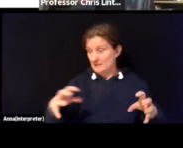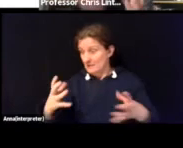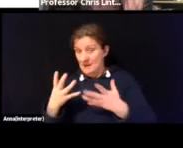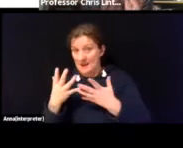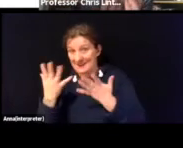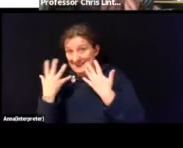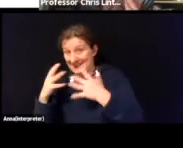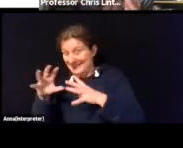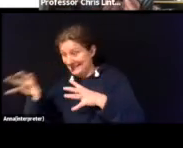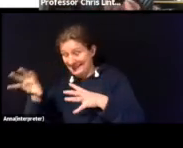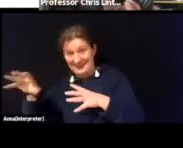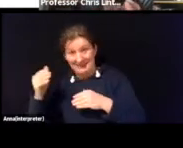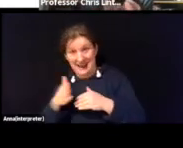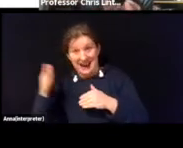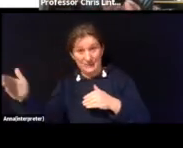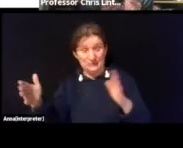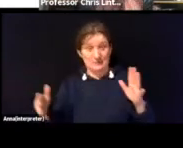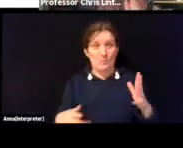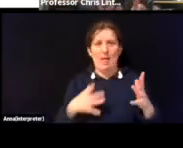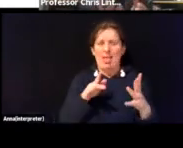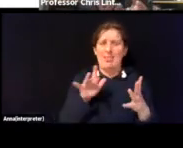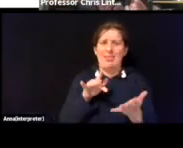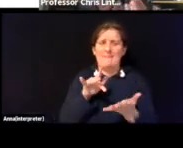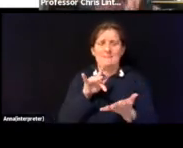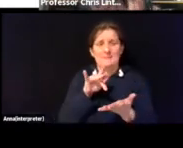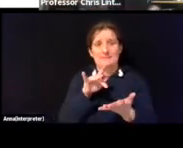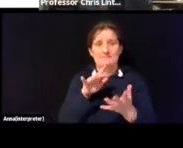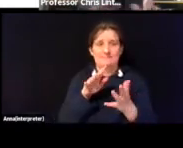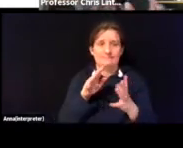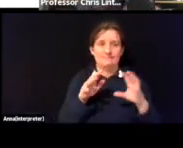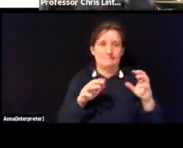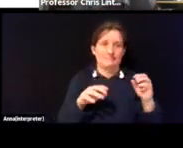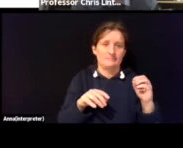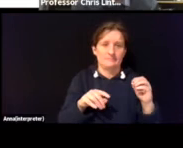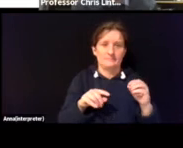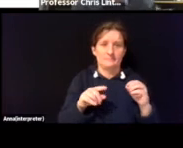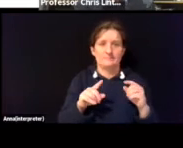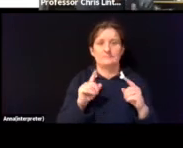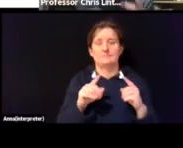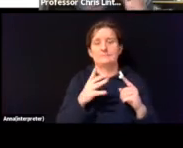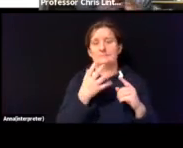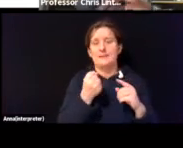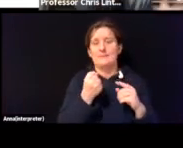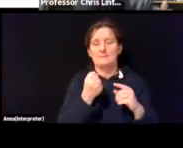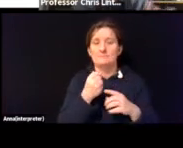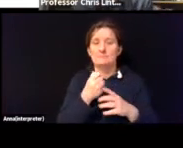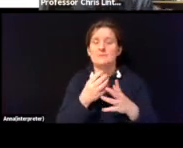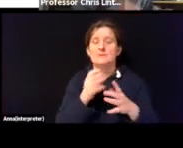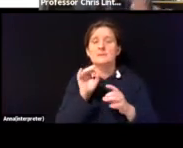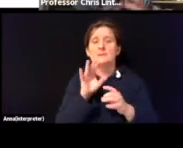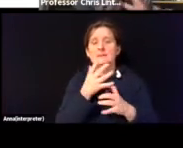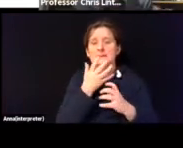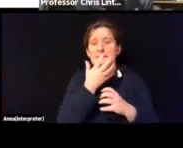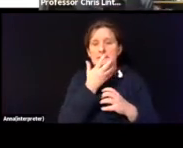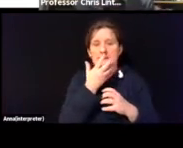Well, in the inner part of that disk, the young star does quite a good job of heating the material. So any gas that's